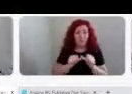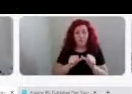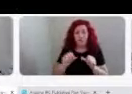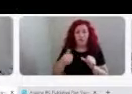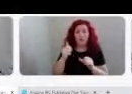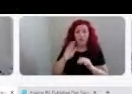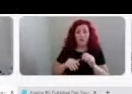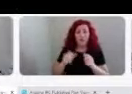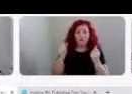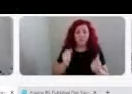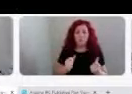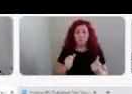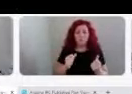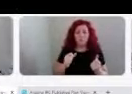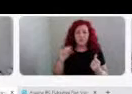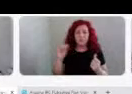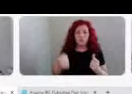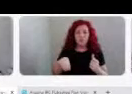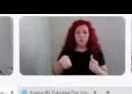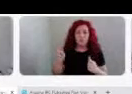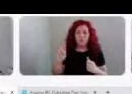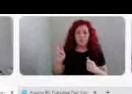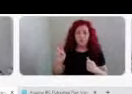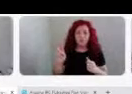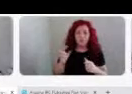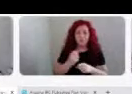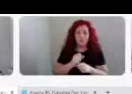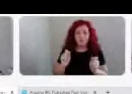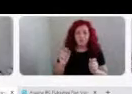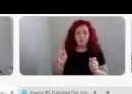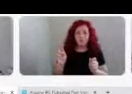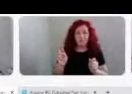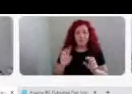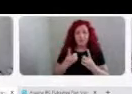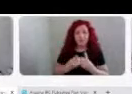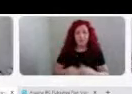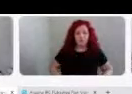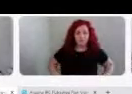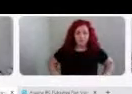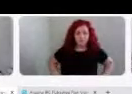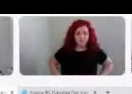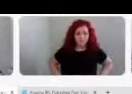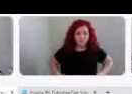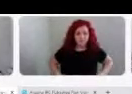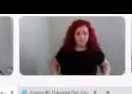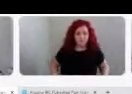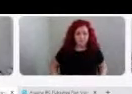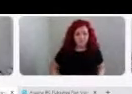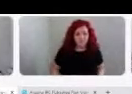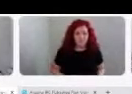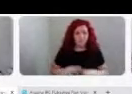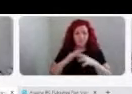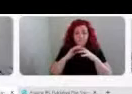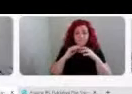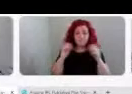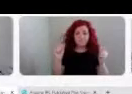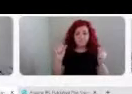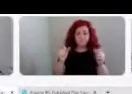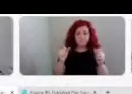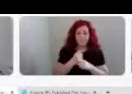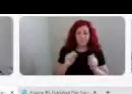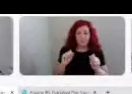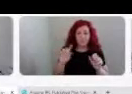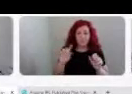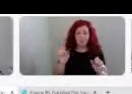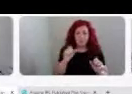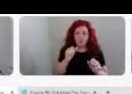of republican voters to make it a safe republican district i'm tired of so-called safe districts that don't represent